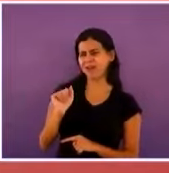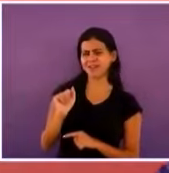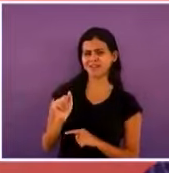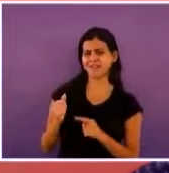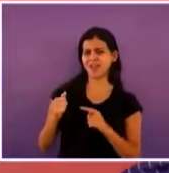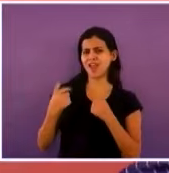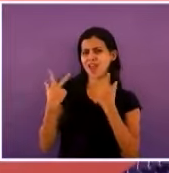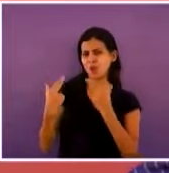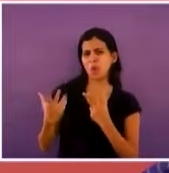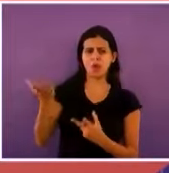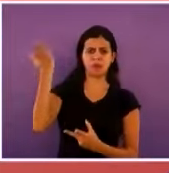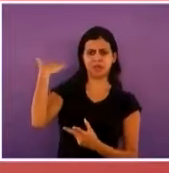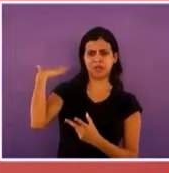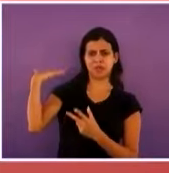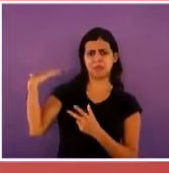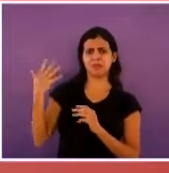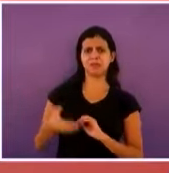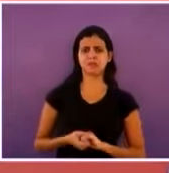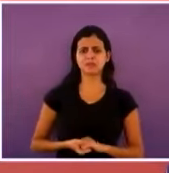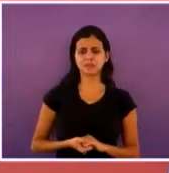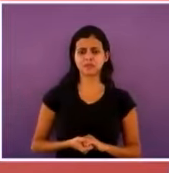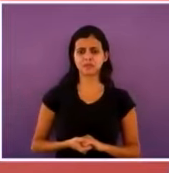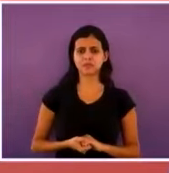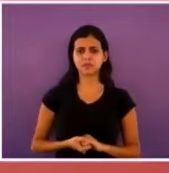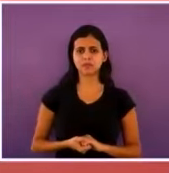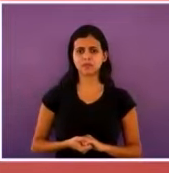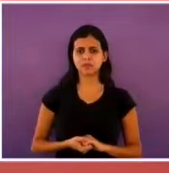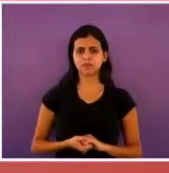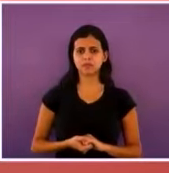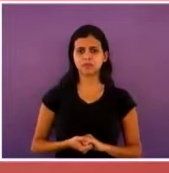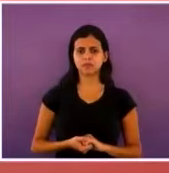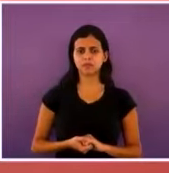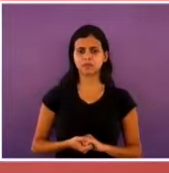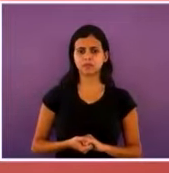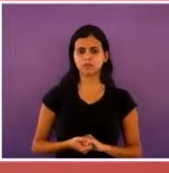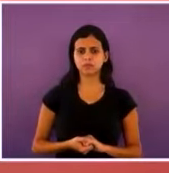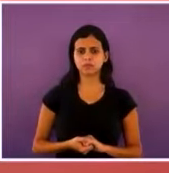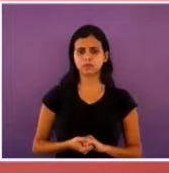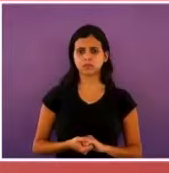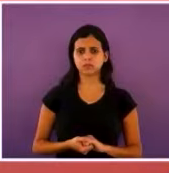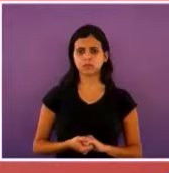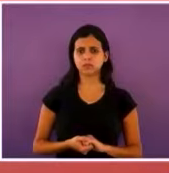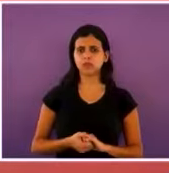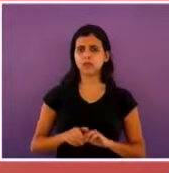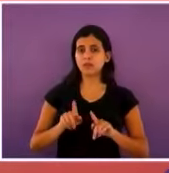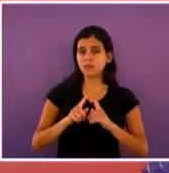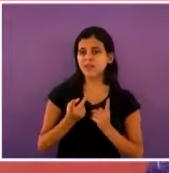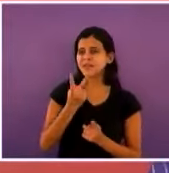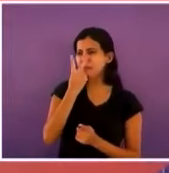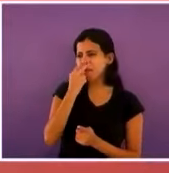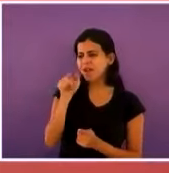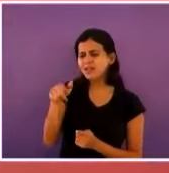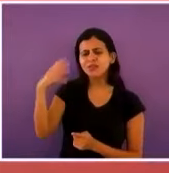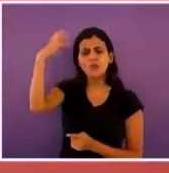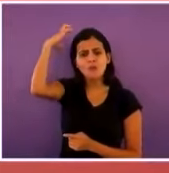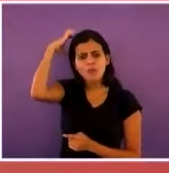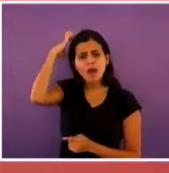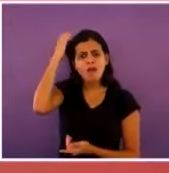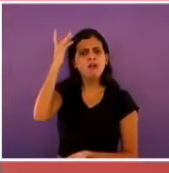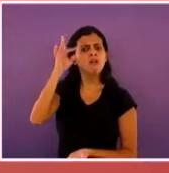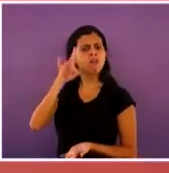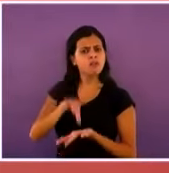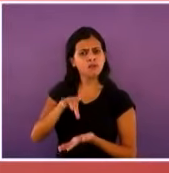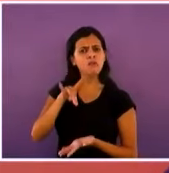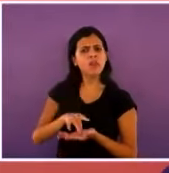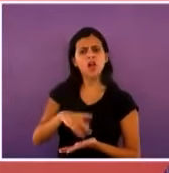But he seems to be real, he seems to be approachable, he seems to be spiritual. Ele parece ser real, ele parece